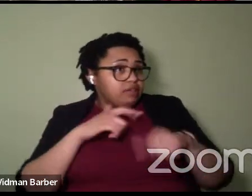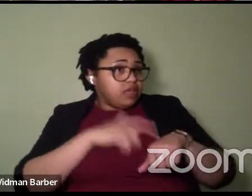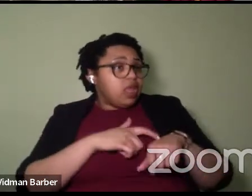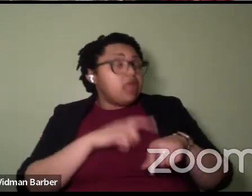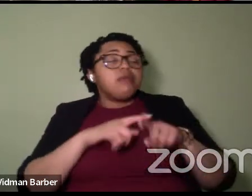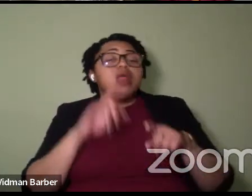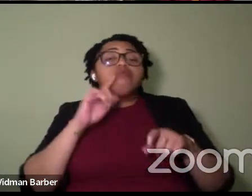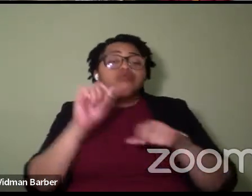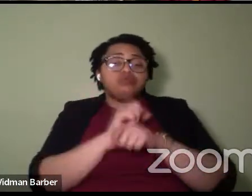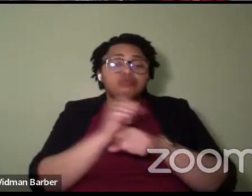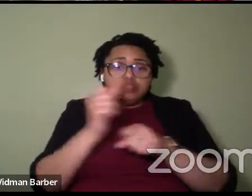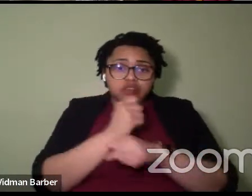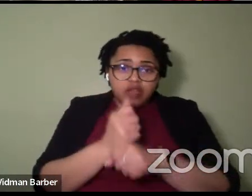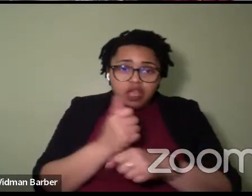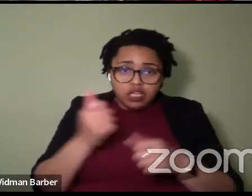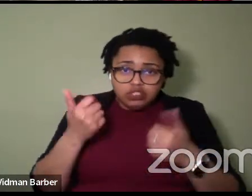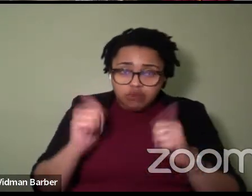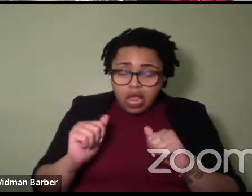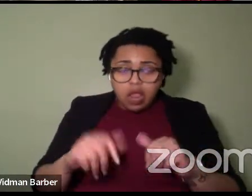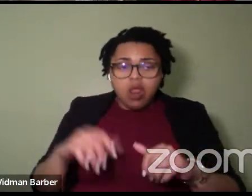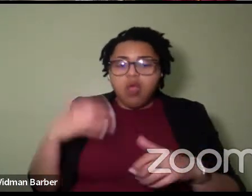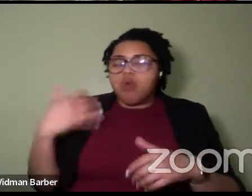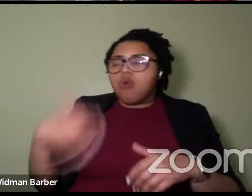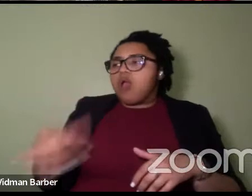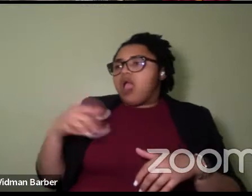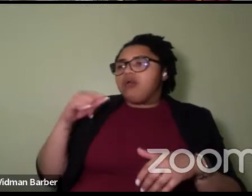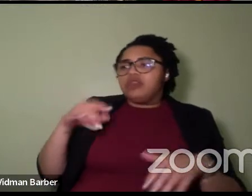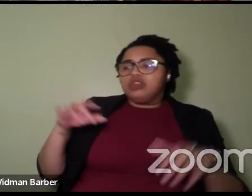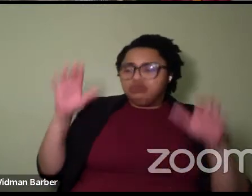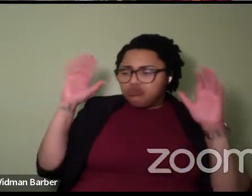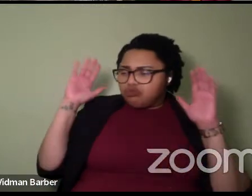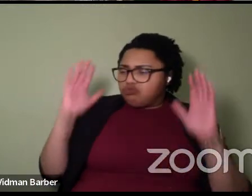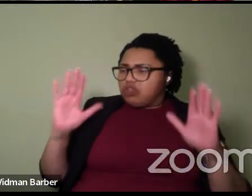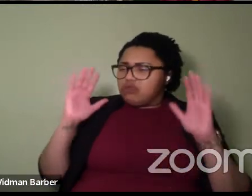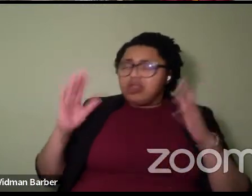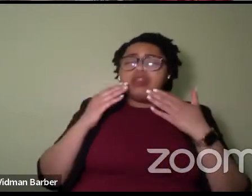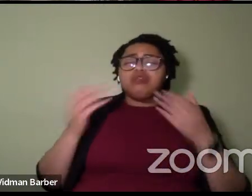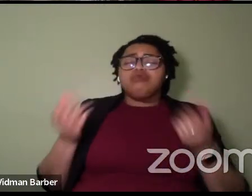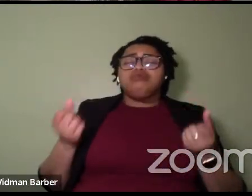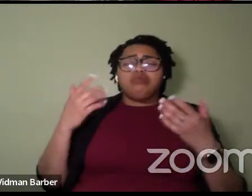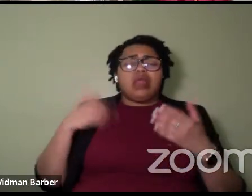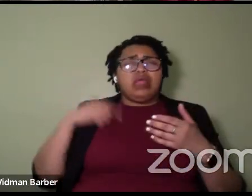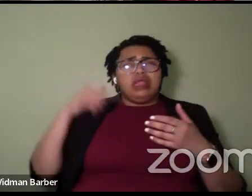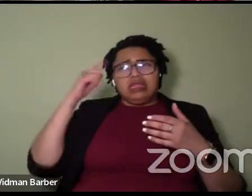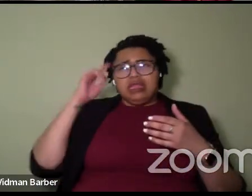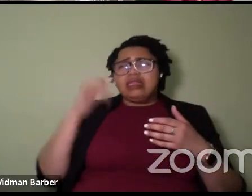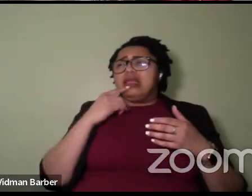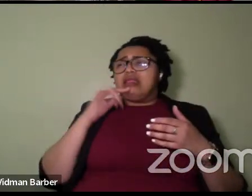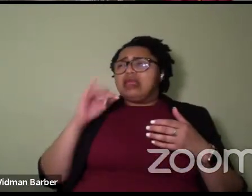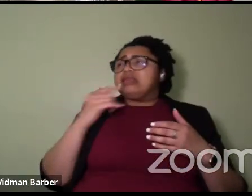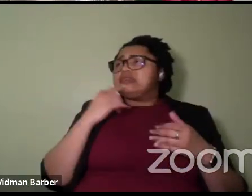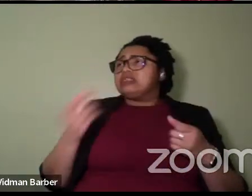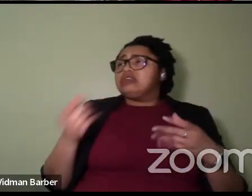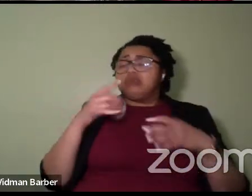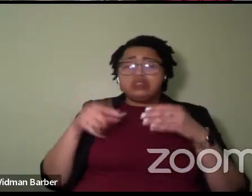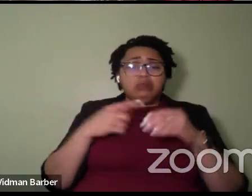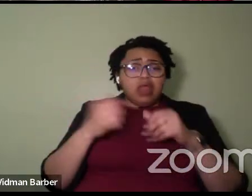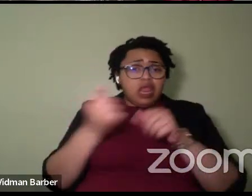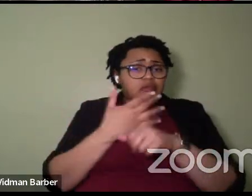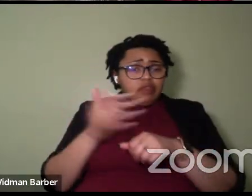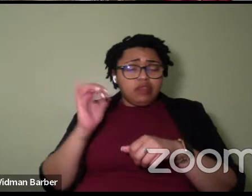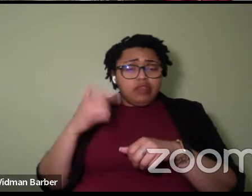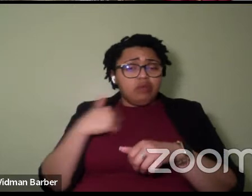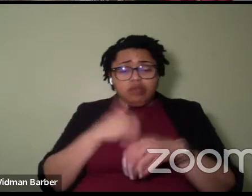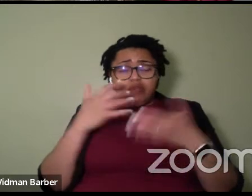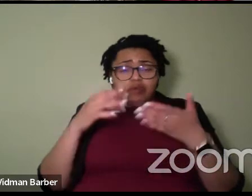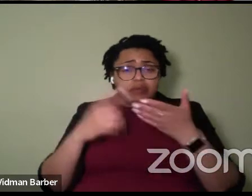Oh my goodness, this was just so great. Thank you so much. I think that just says so much about everything that we've been talking